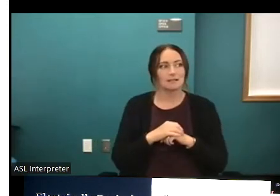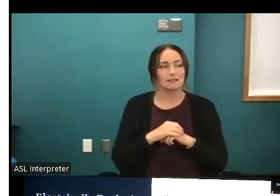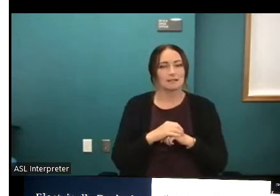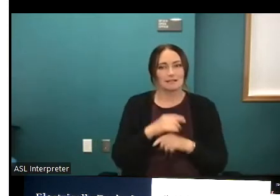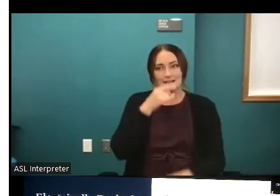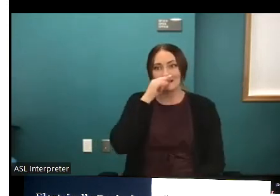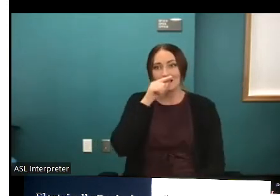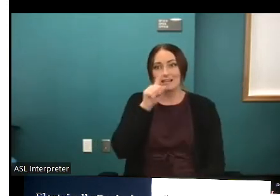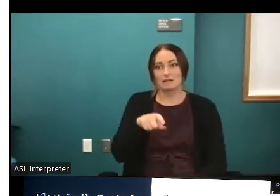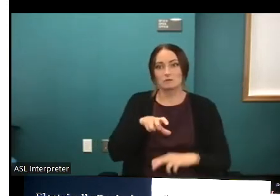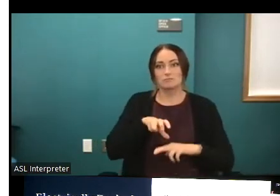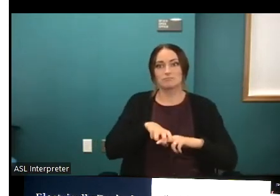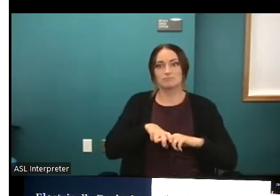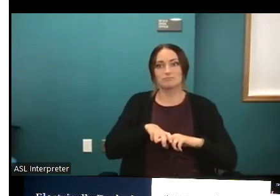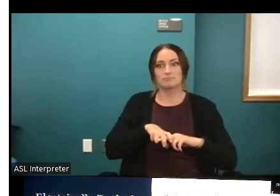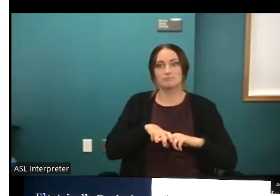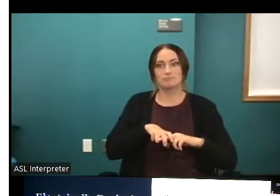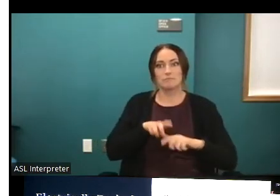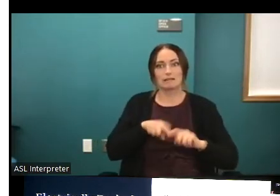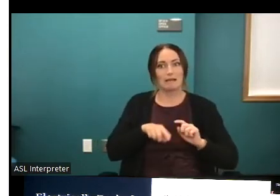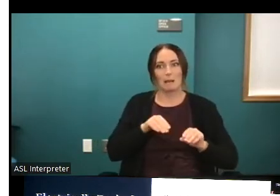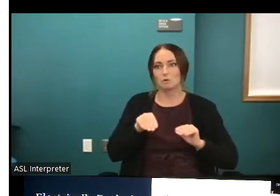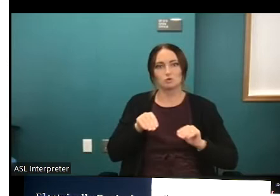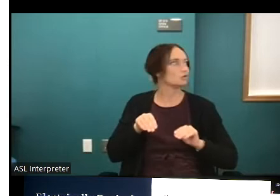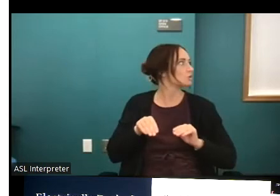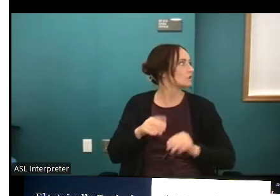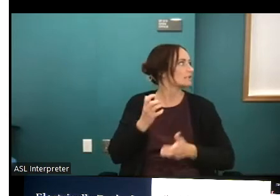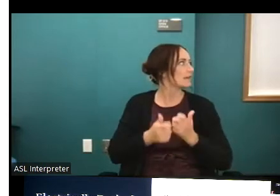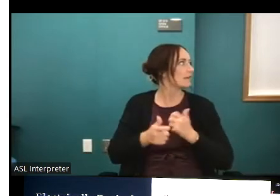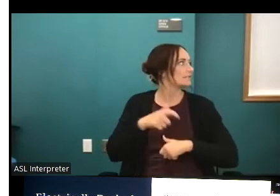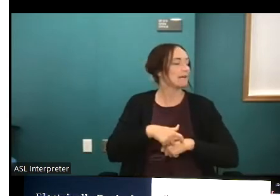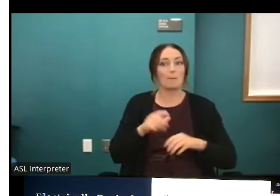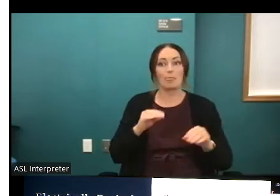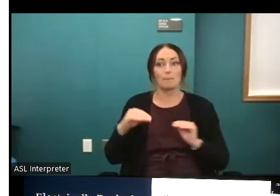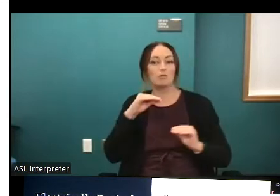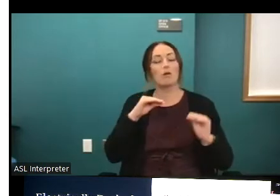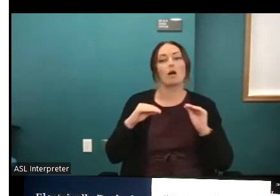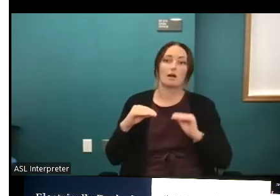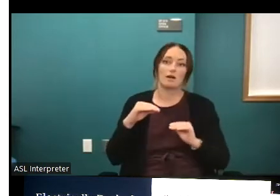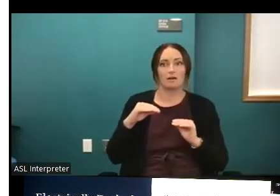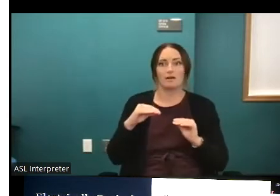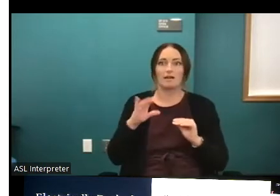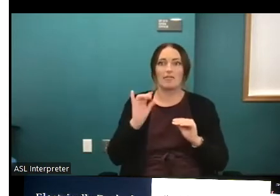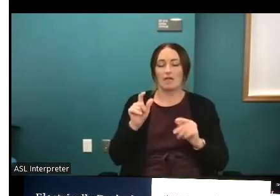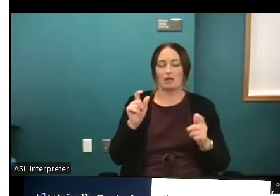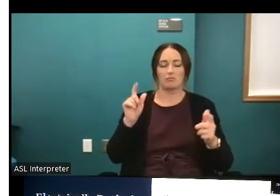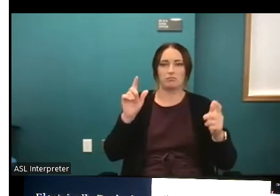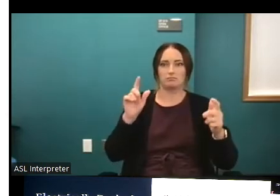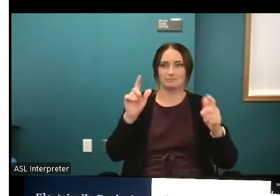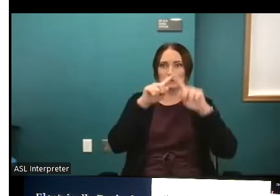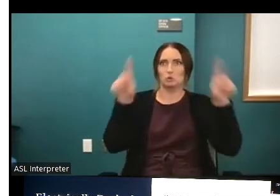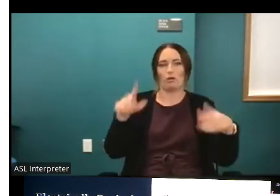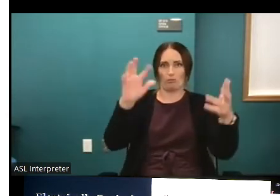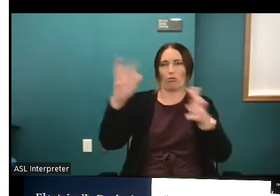The kid has to sit still, like pretty still, because every time they go like this, that makes a big mess on our screen,